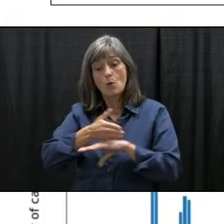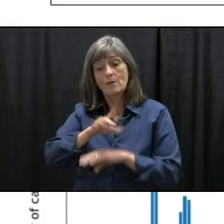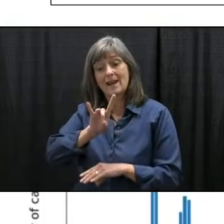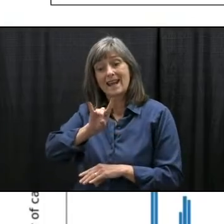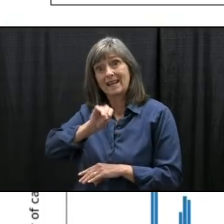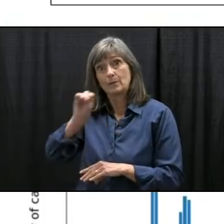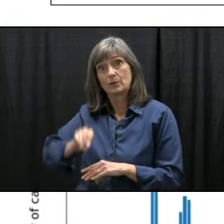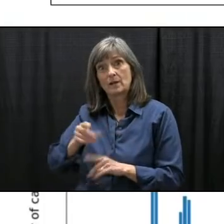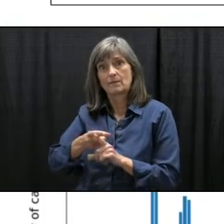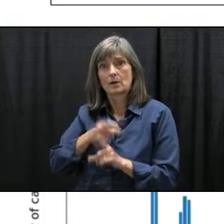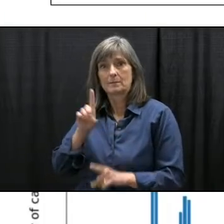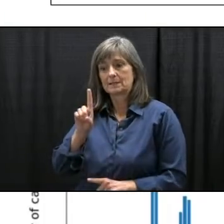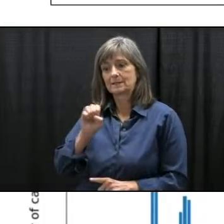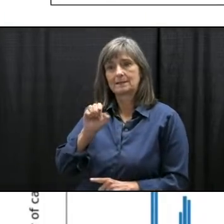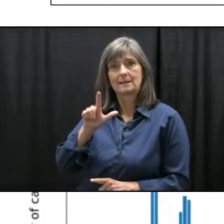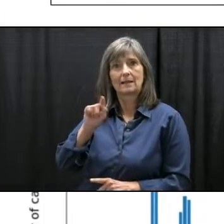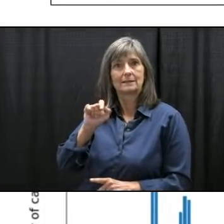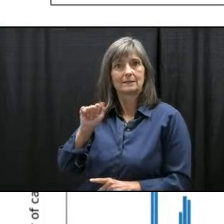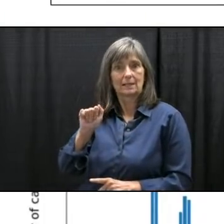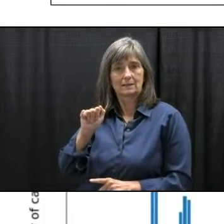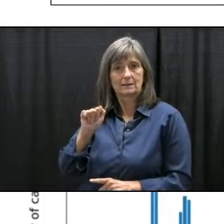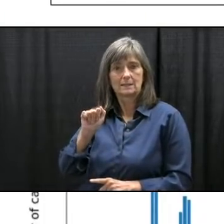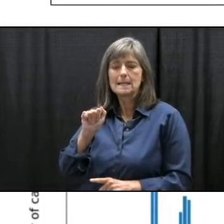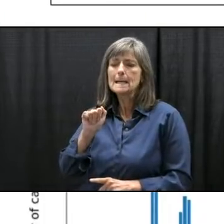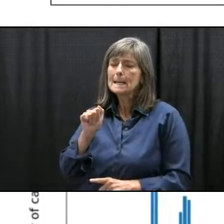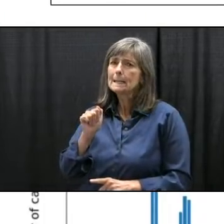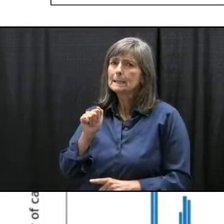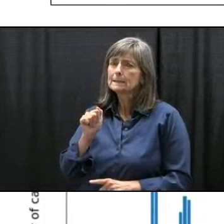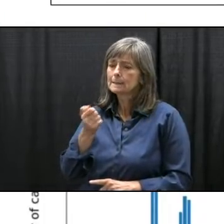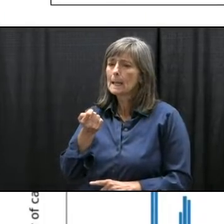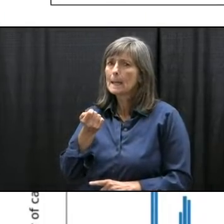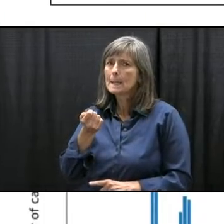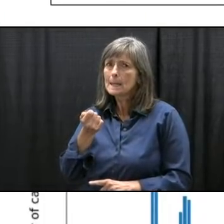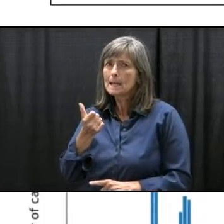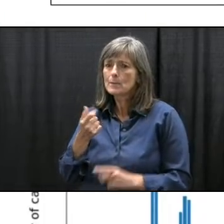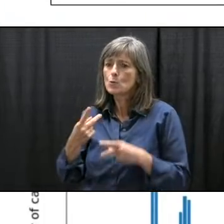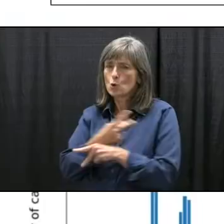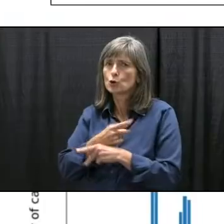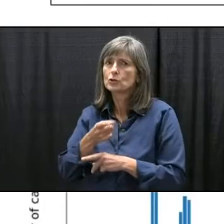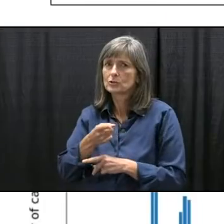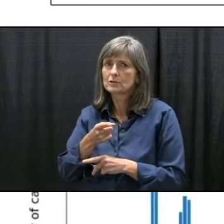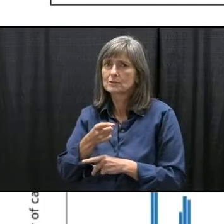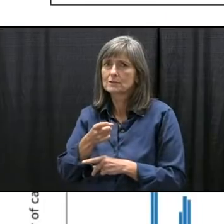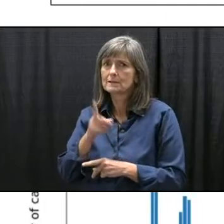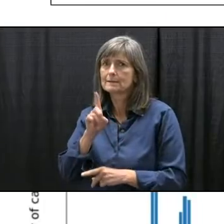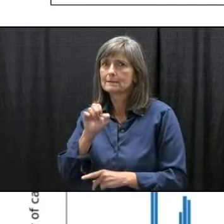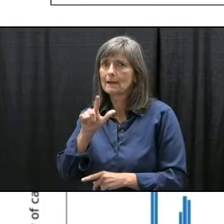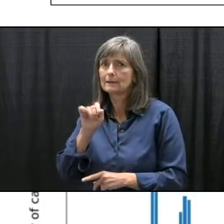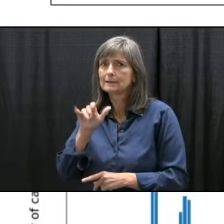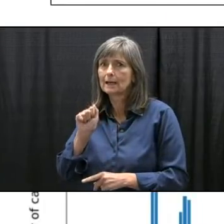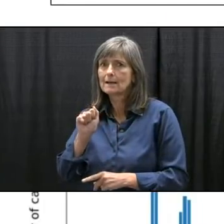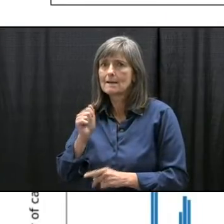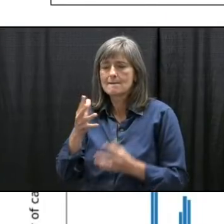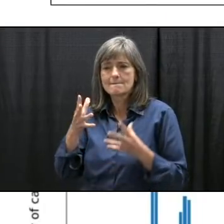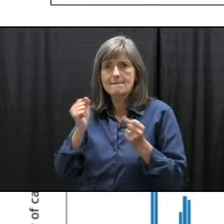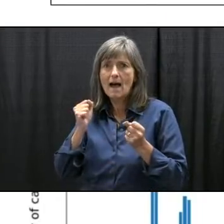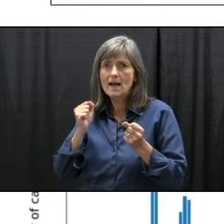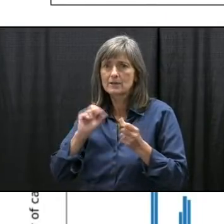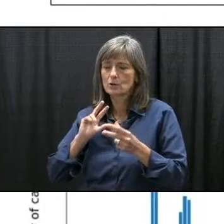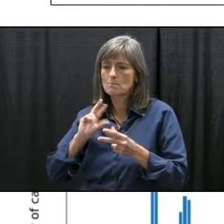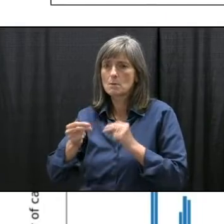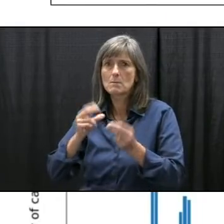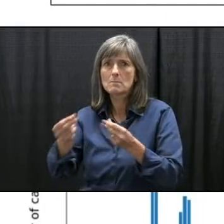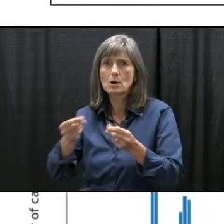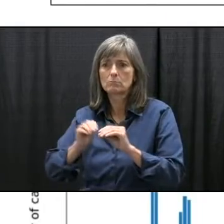Delta variant. The Delta variant is nastier in some ways. It's a bit of a beast in terms of how quickly it infects individuals, and for those